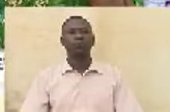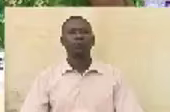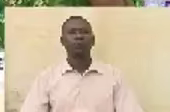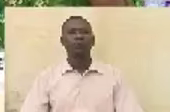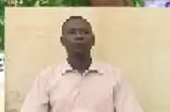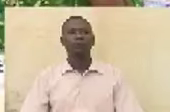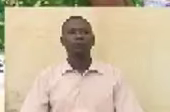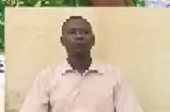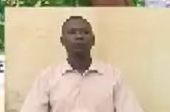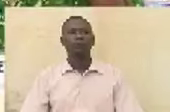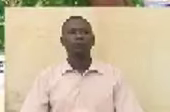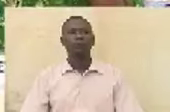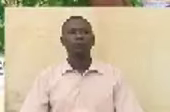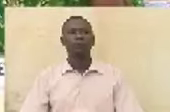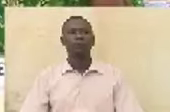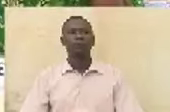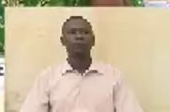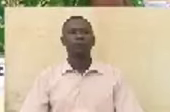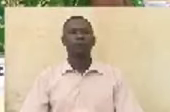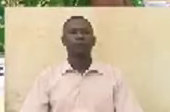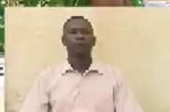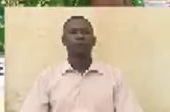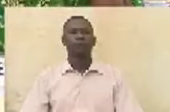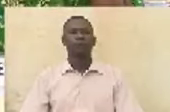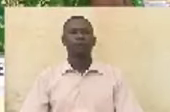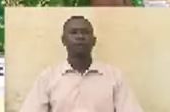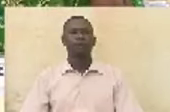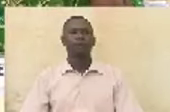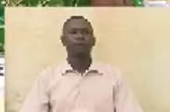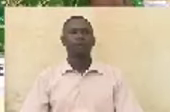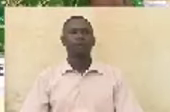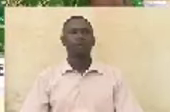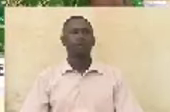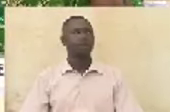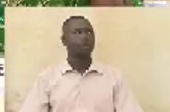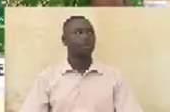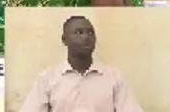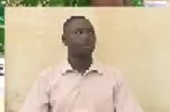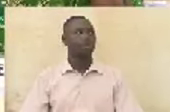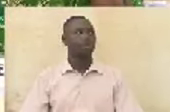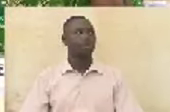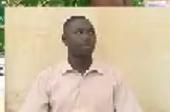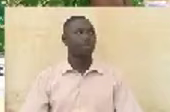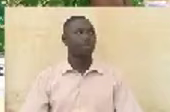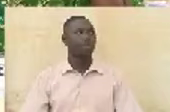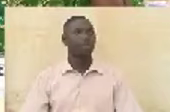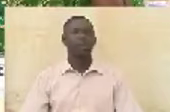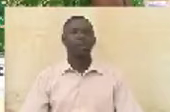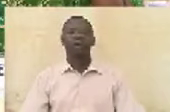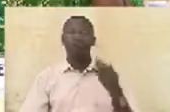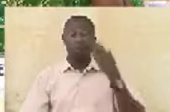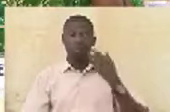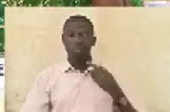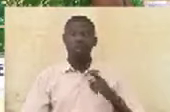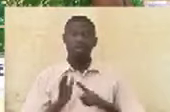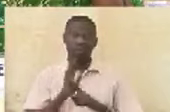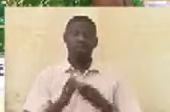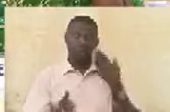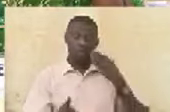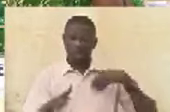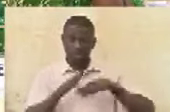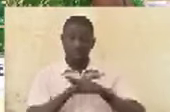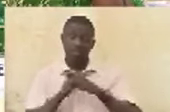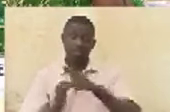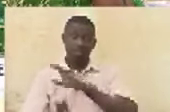dal ko wa nyino. Well, ni ni dro tare fam fam dal ngara sala mune ya. When they enter the compound,